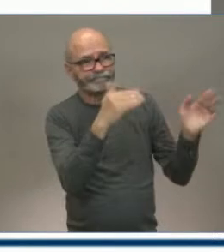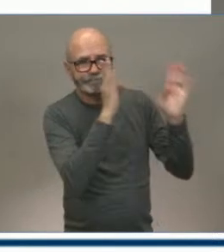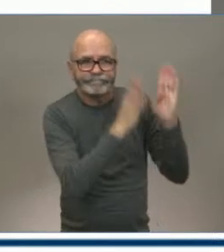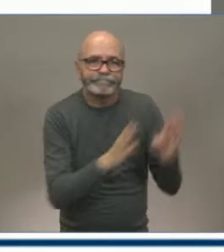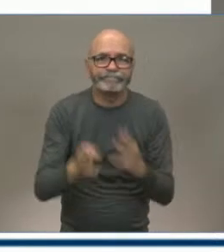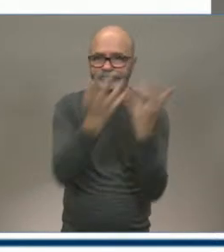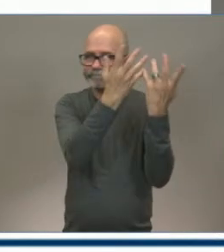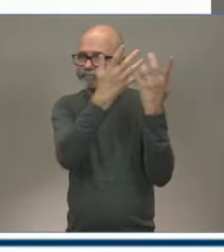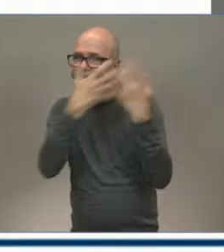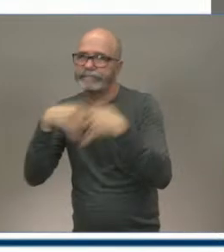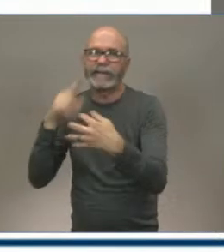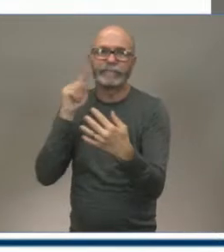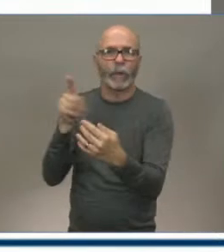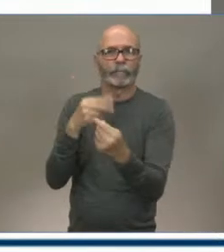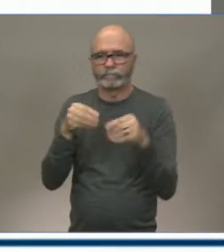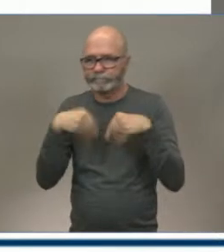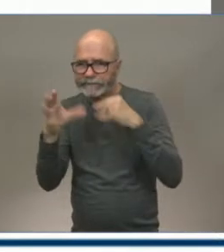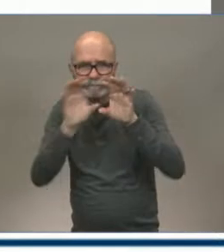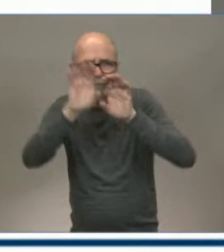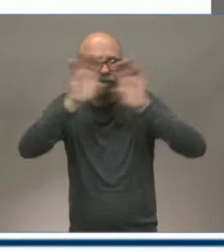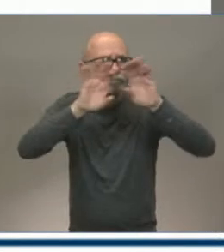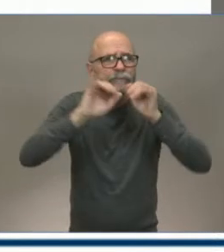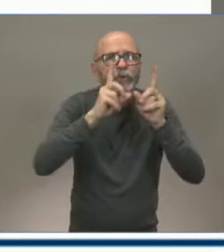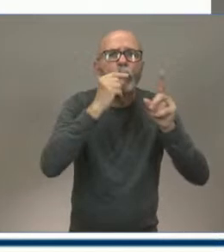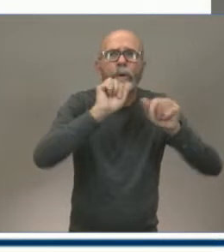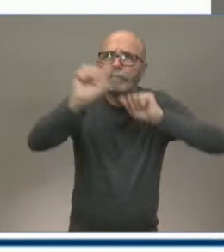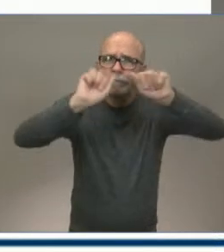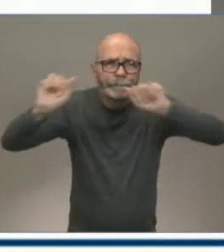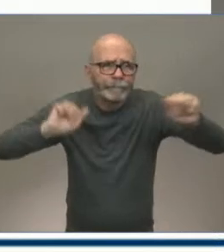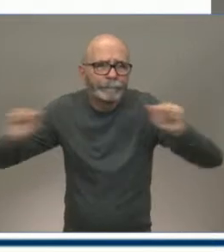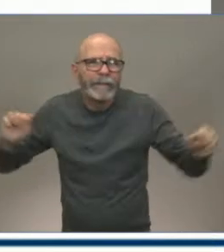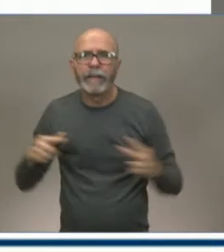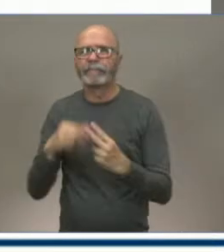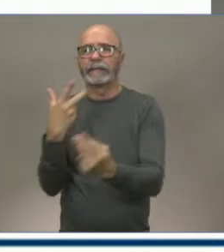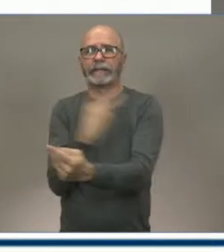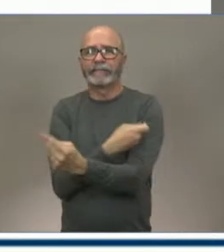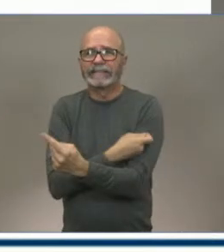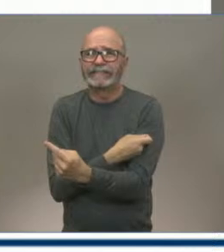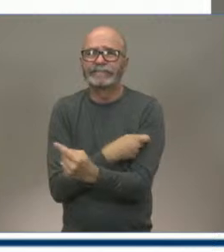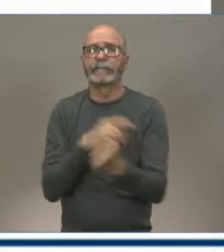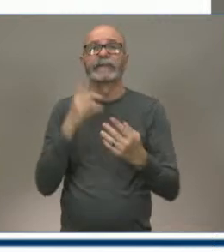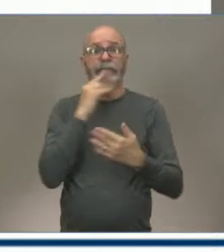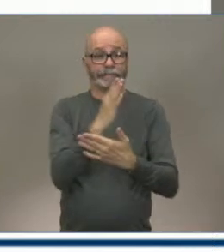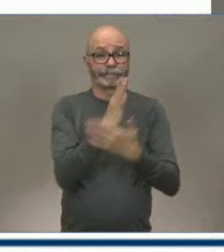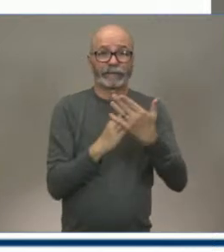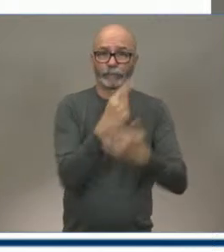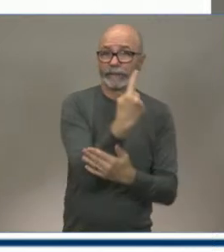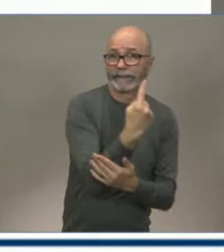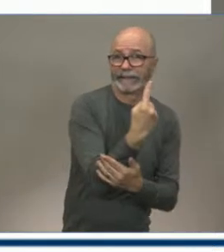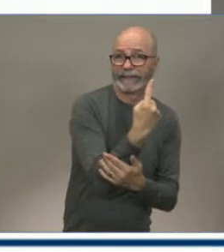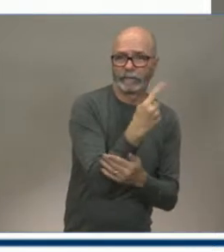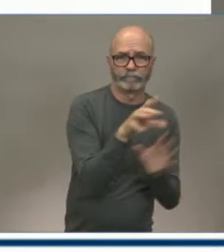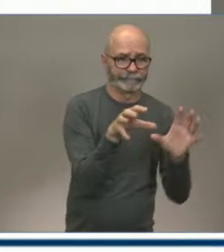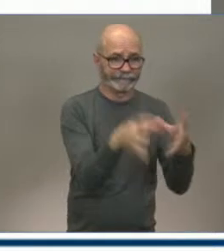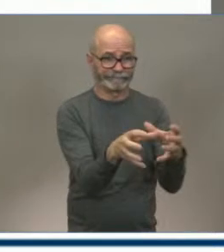across the province. Our first phase, as we've talked about, which has limited vaccine supply and runs